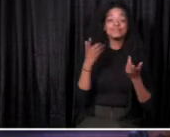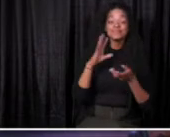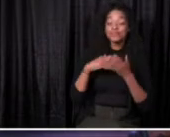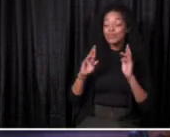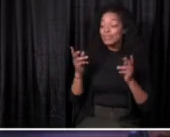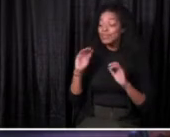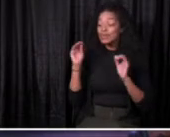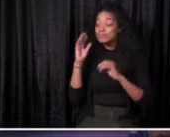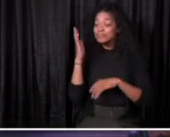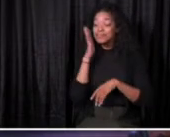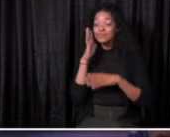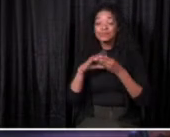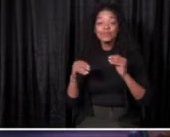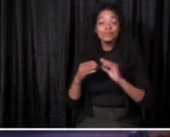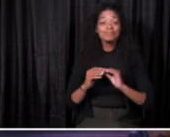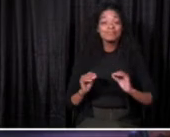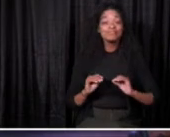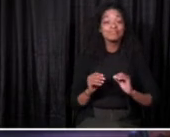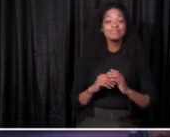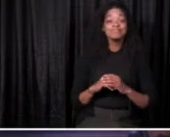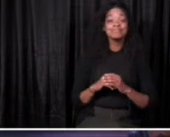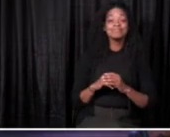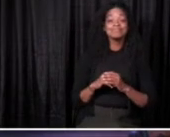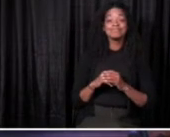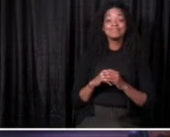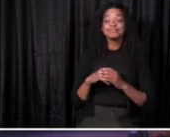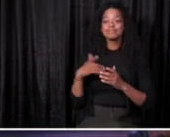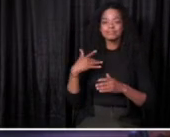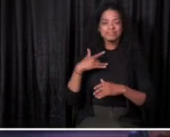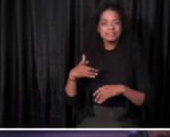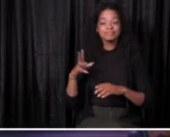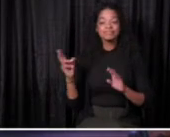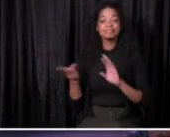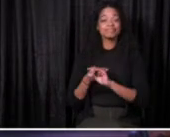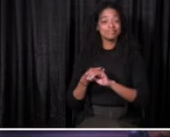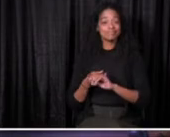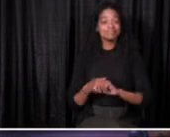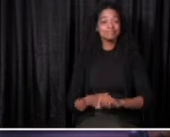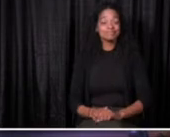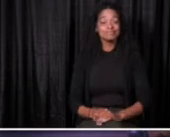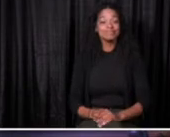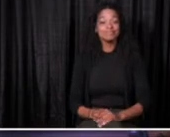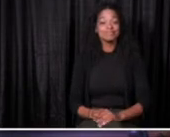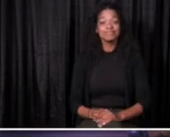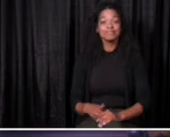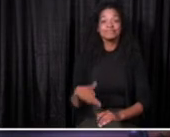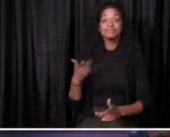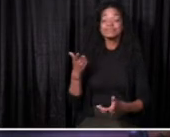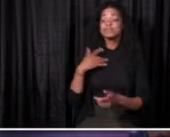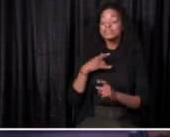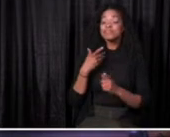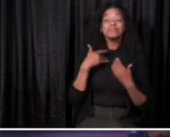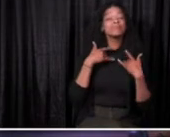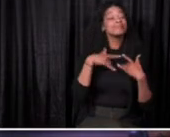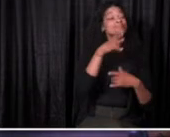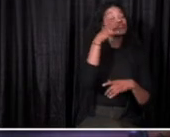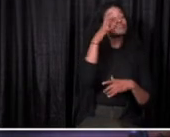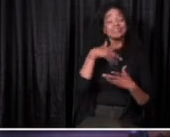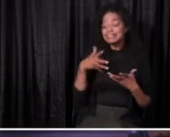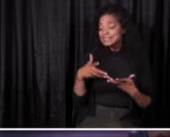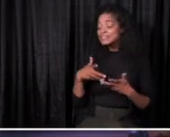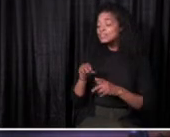they often got their goodnight kiss when they were sound